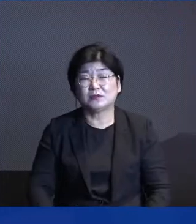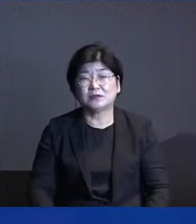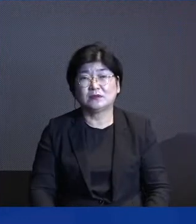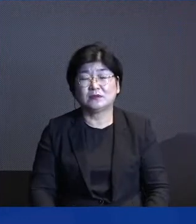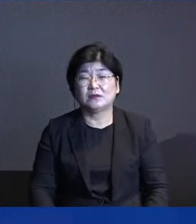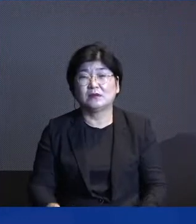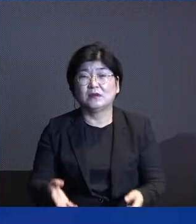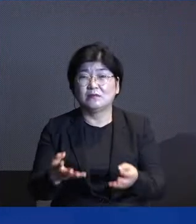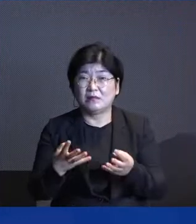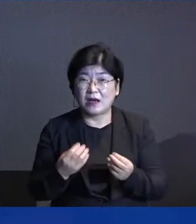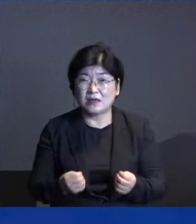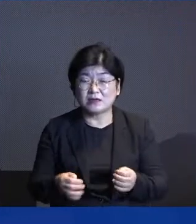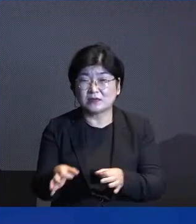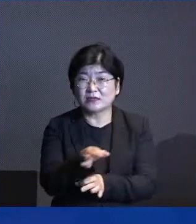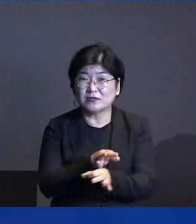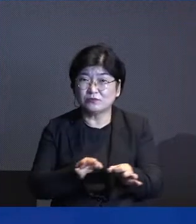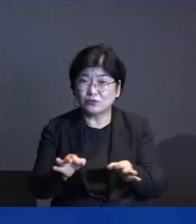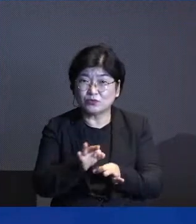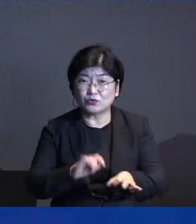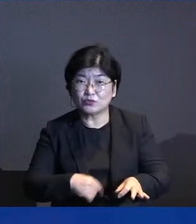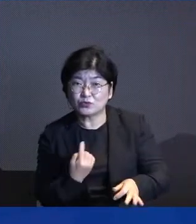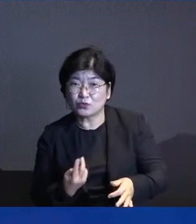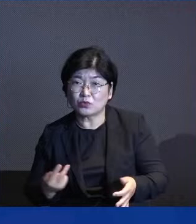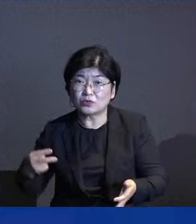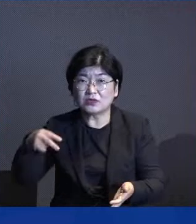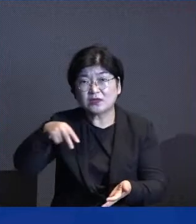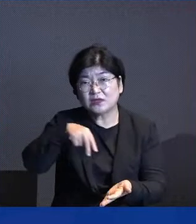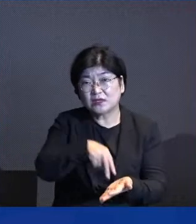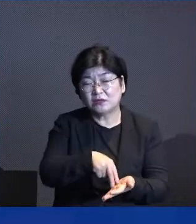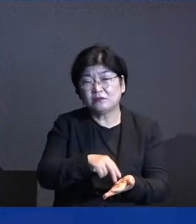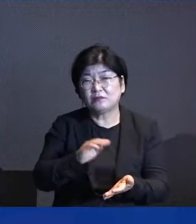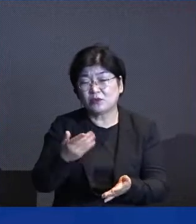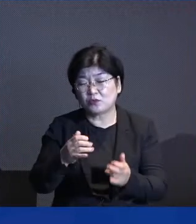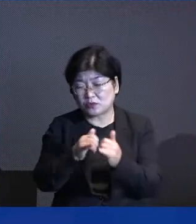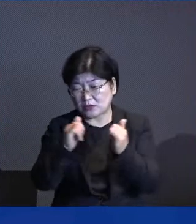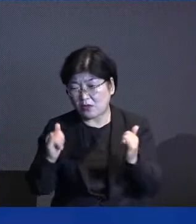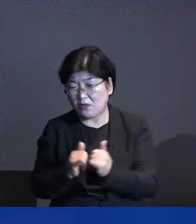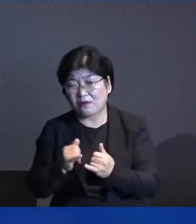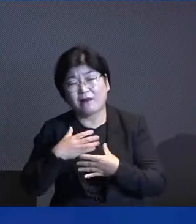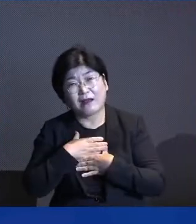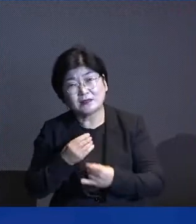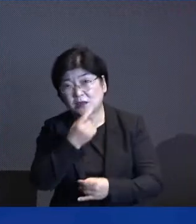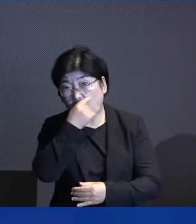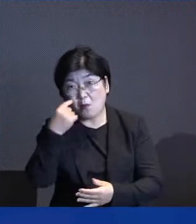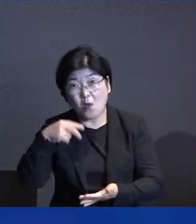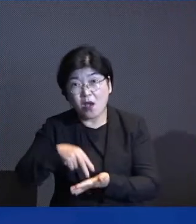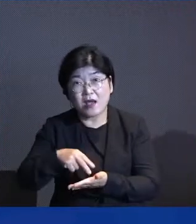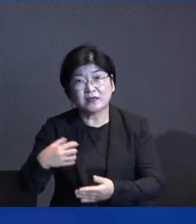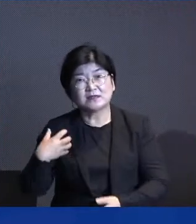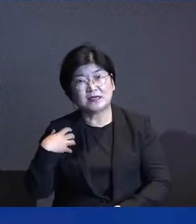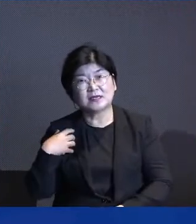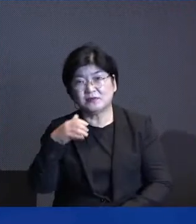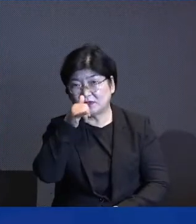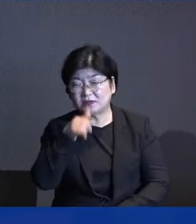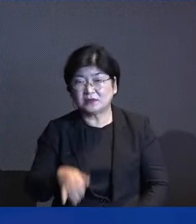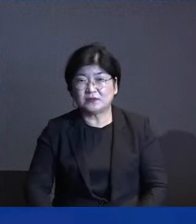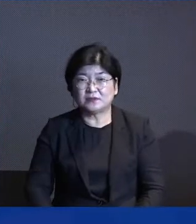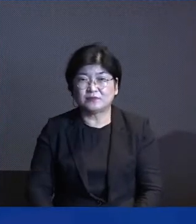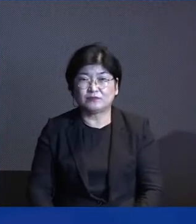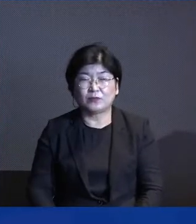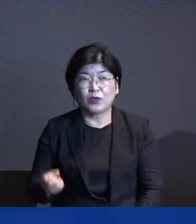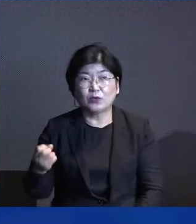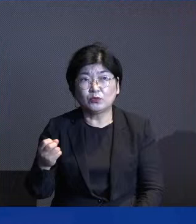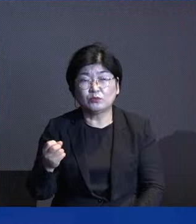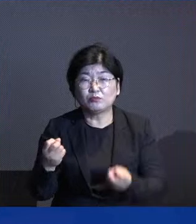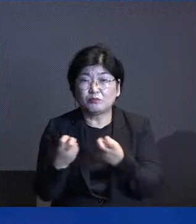financial independence and social security of older people, and having a comprehensive plan, not just mental health